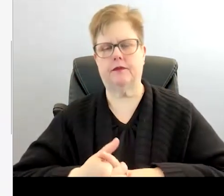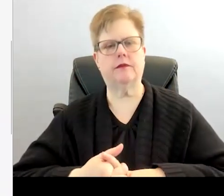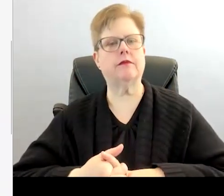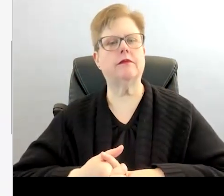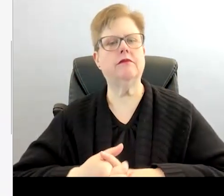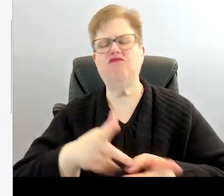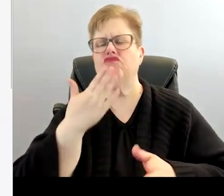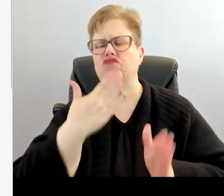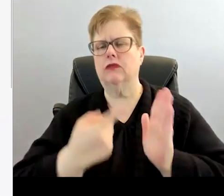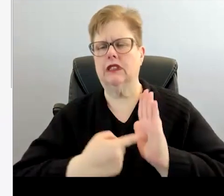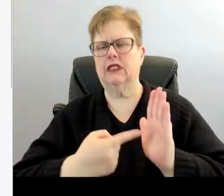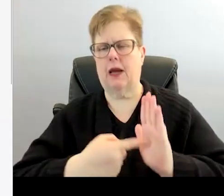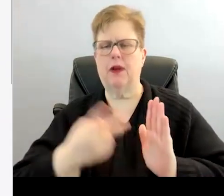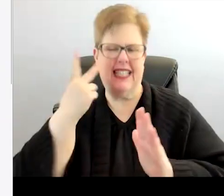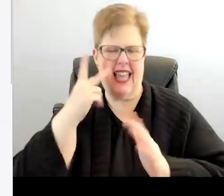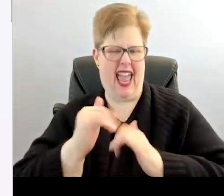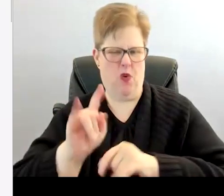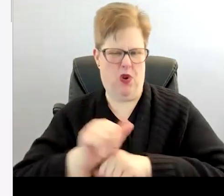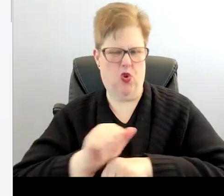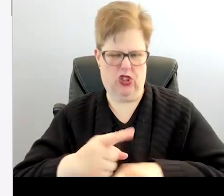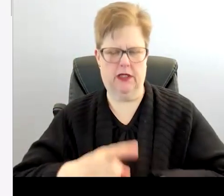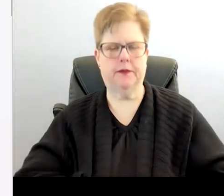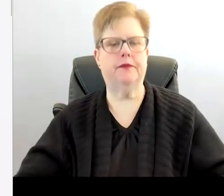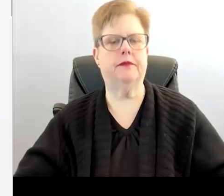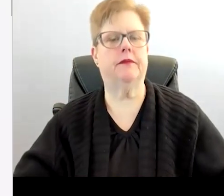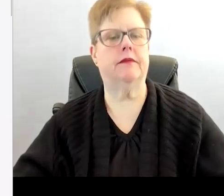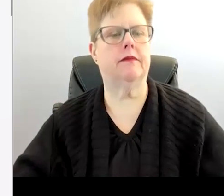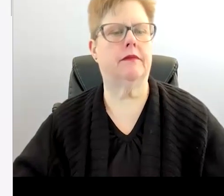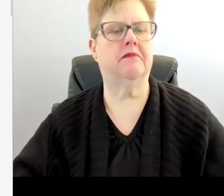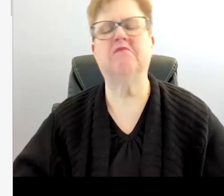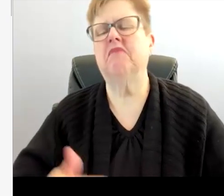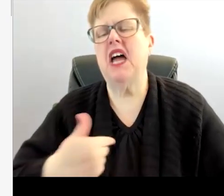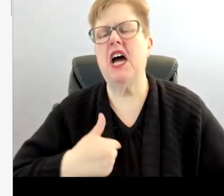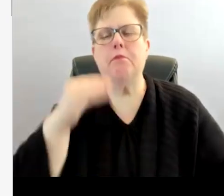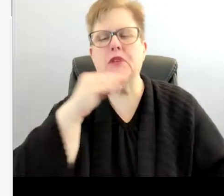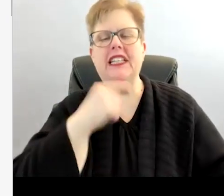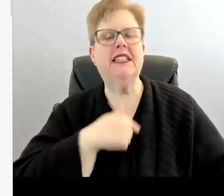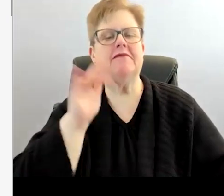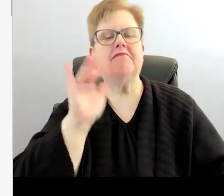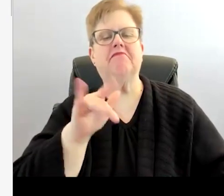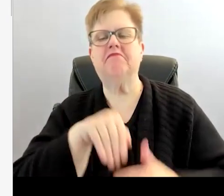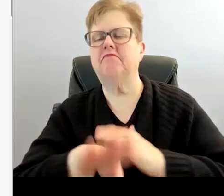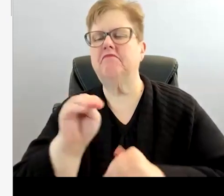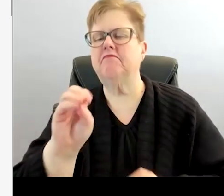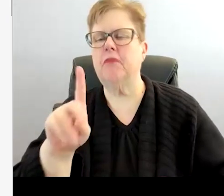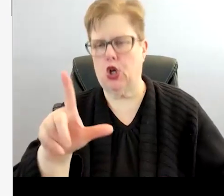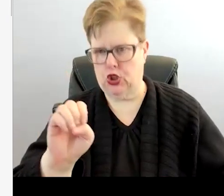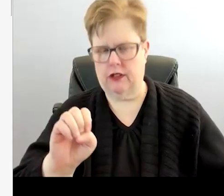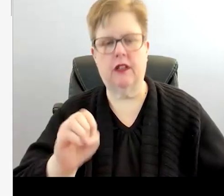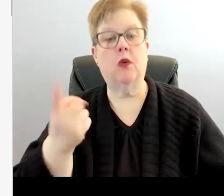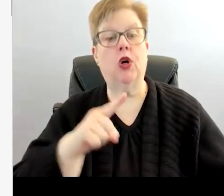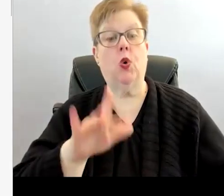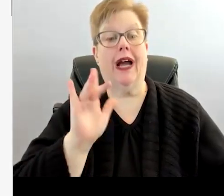a good example of seeing how that looks. I'm going to pretend that I'm clicking into this module, but when you click into